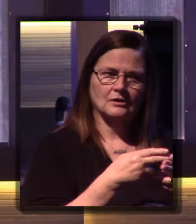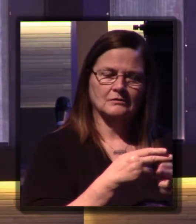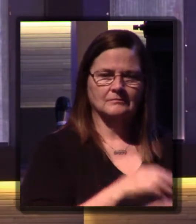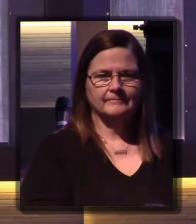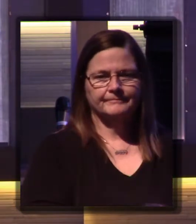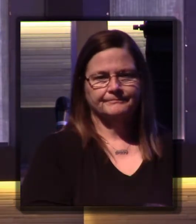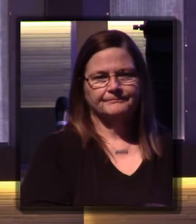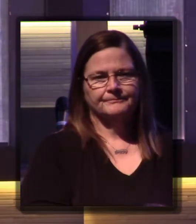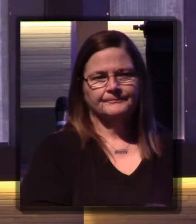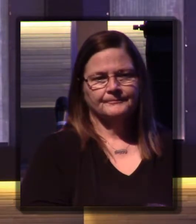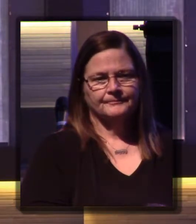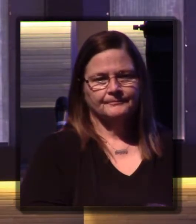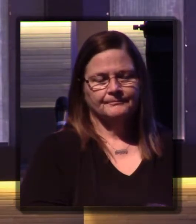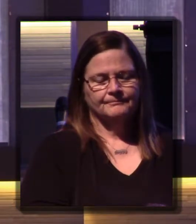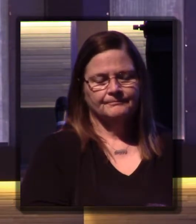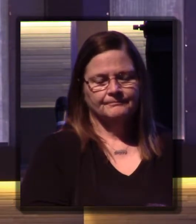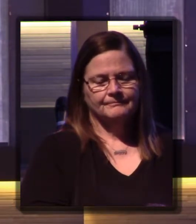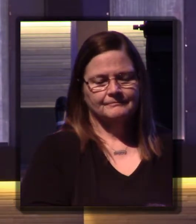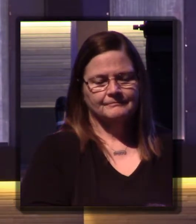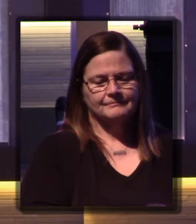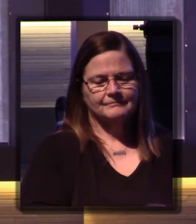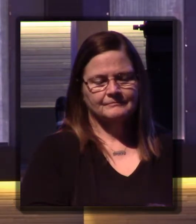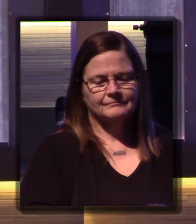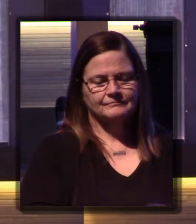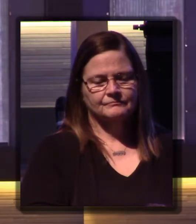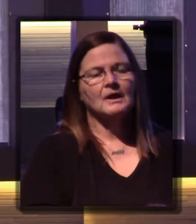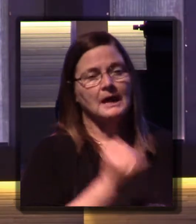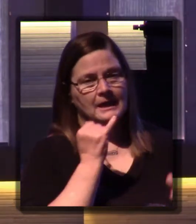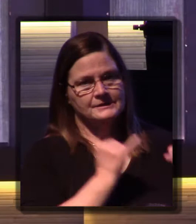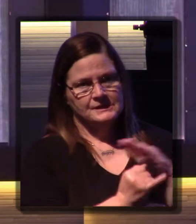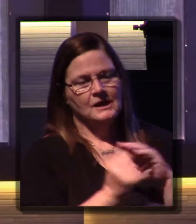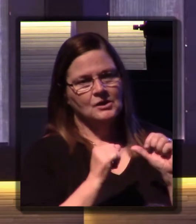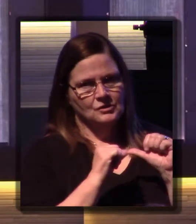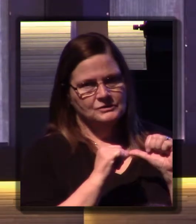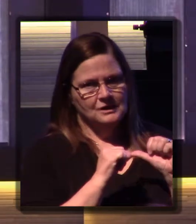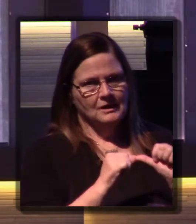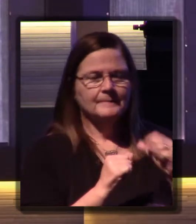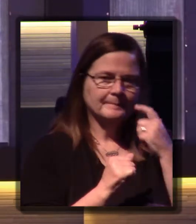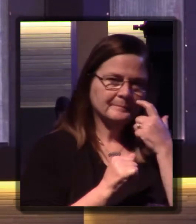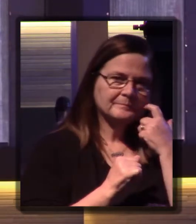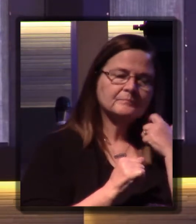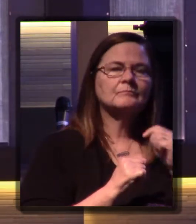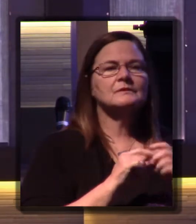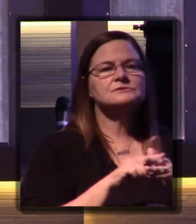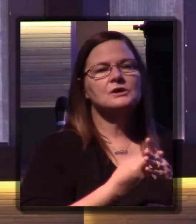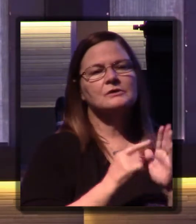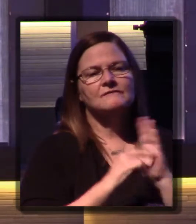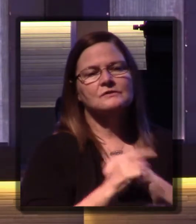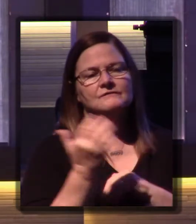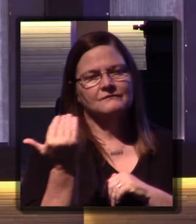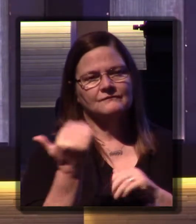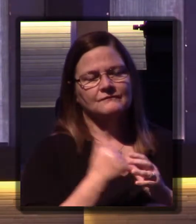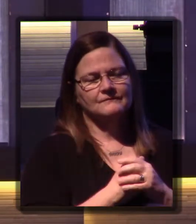temporary at best. And so he goes on from there, and then beginning with